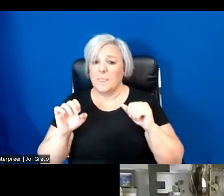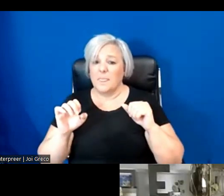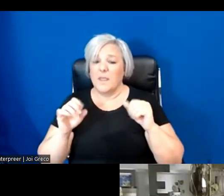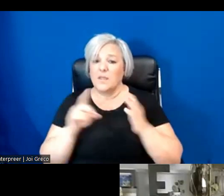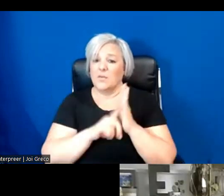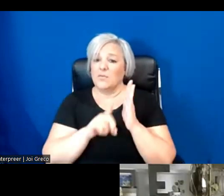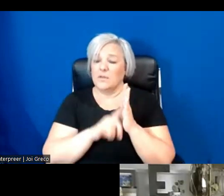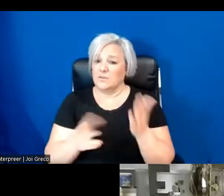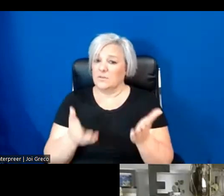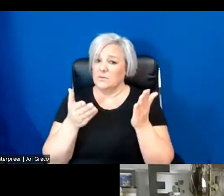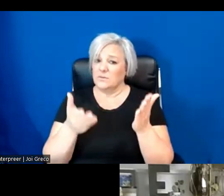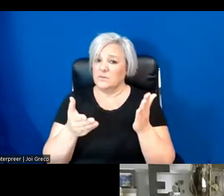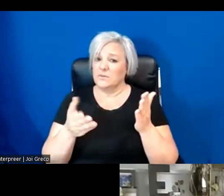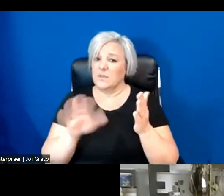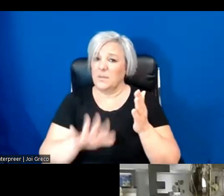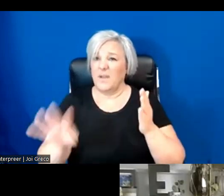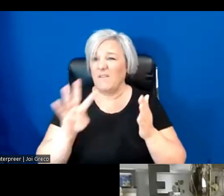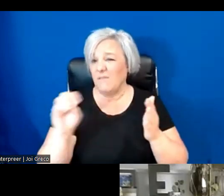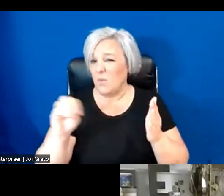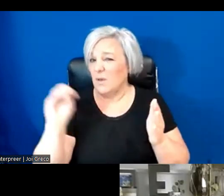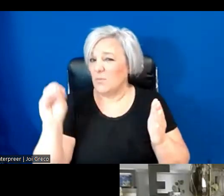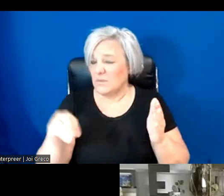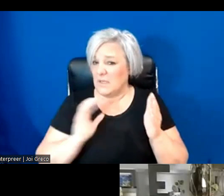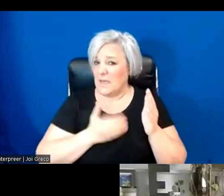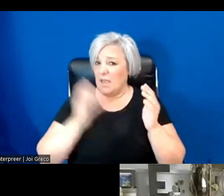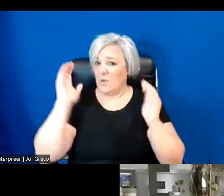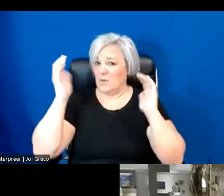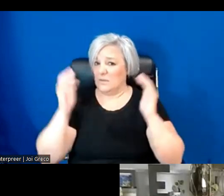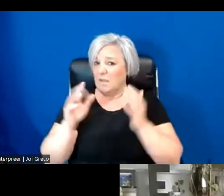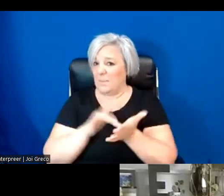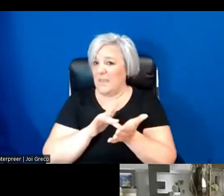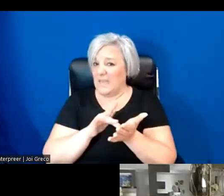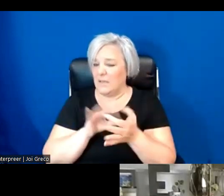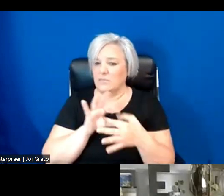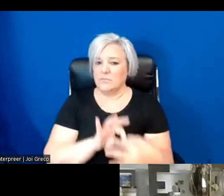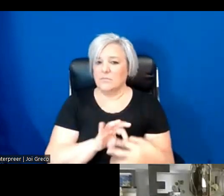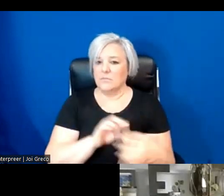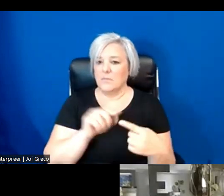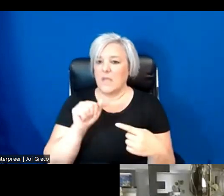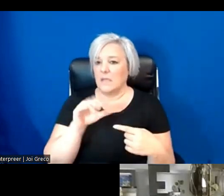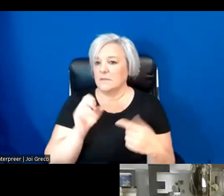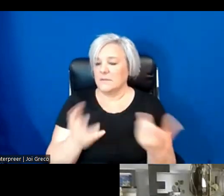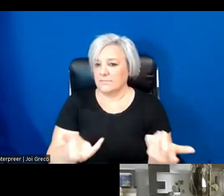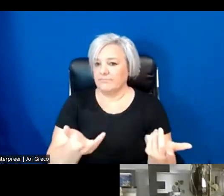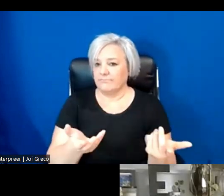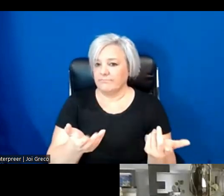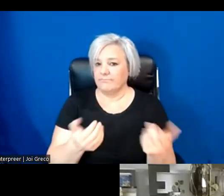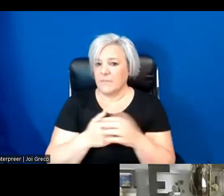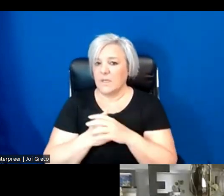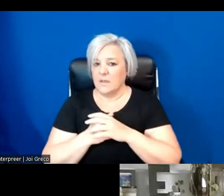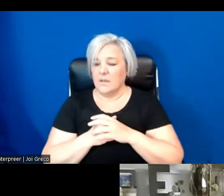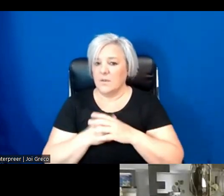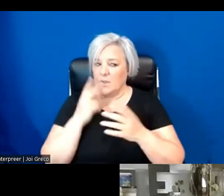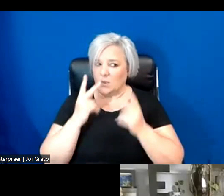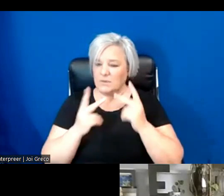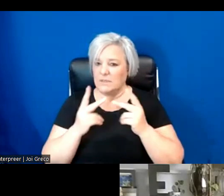research suggested that about 40% of our adult Medicaid was tied back to ACEs. And you lay out